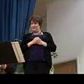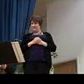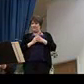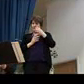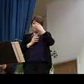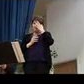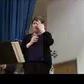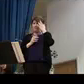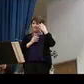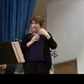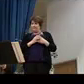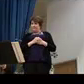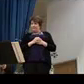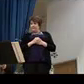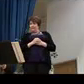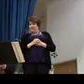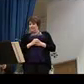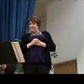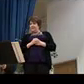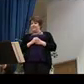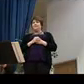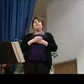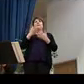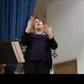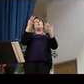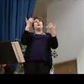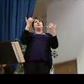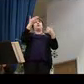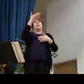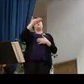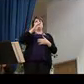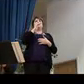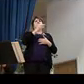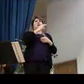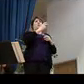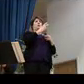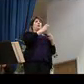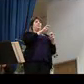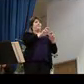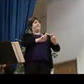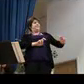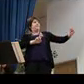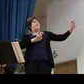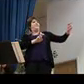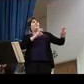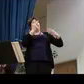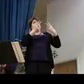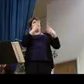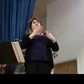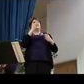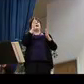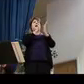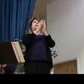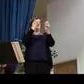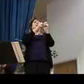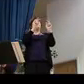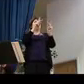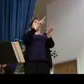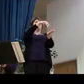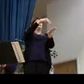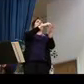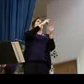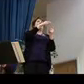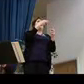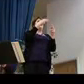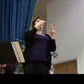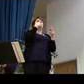I'd like to now introduce our platform guests and ask that each person stand as I call his or her name. Please hold your